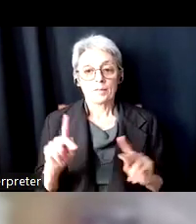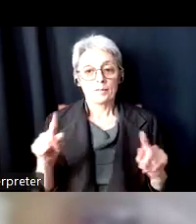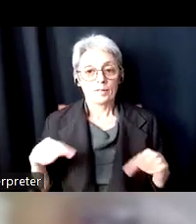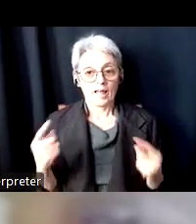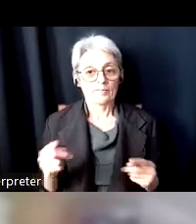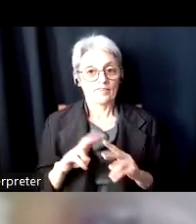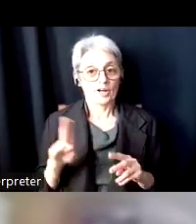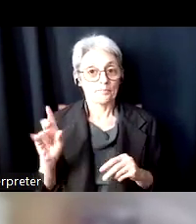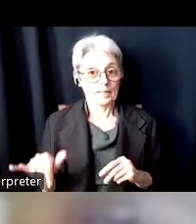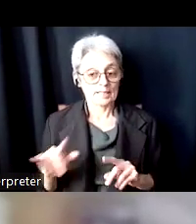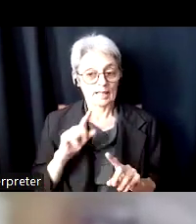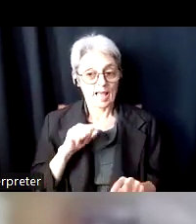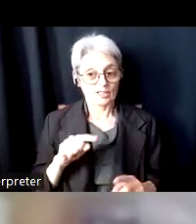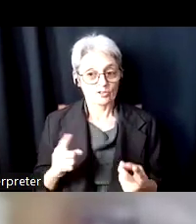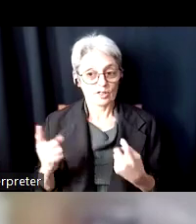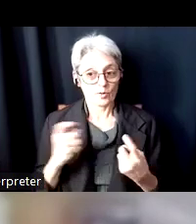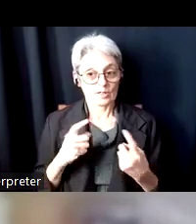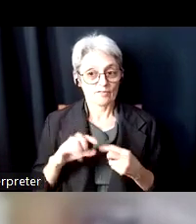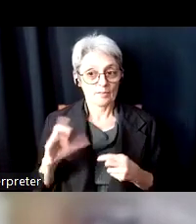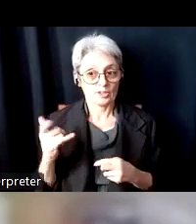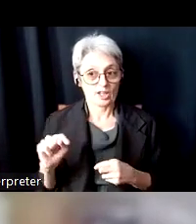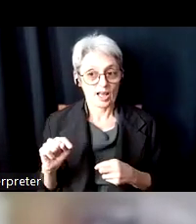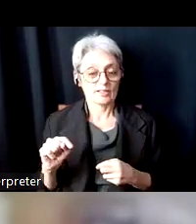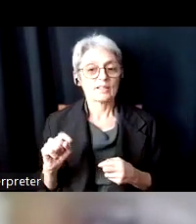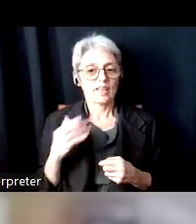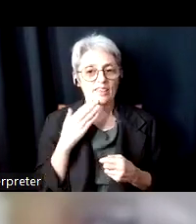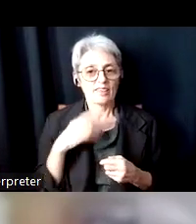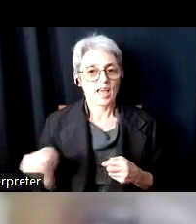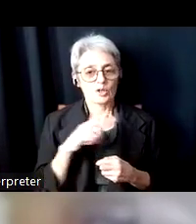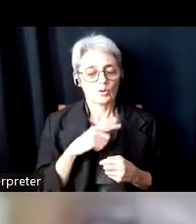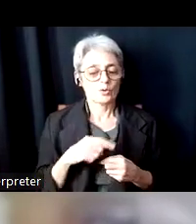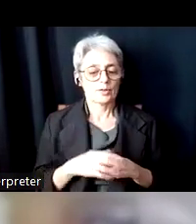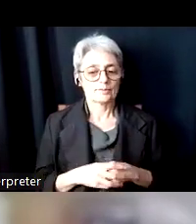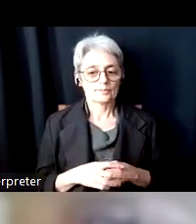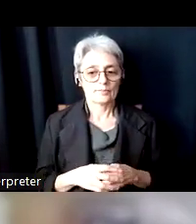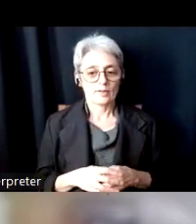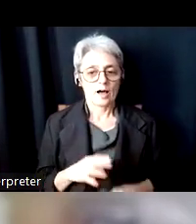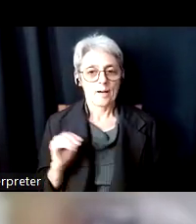in the chat. So thank you, everybody.